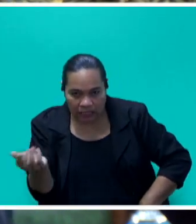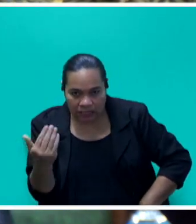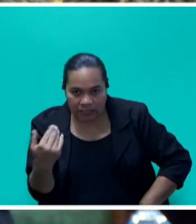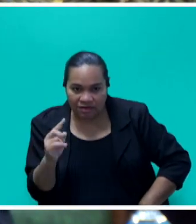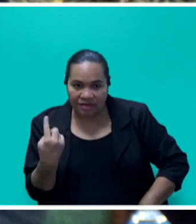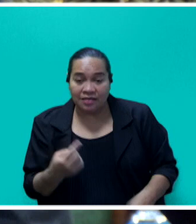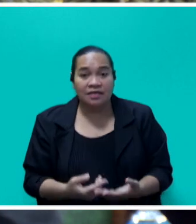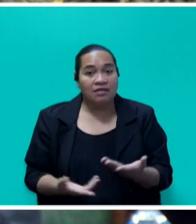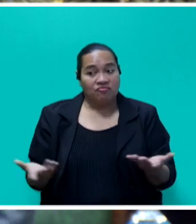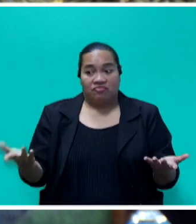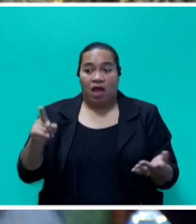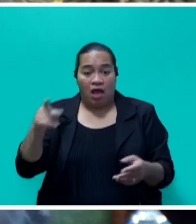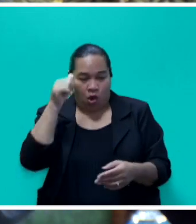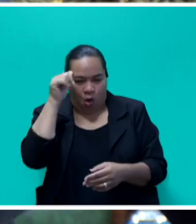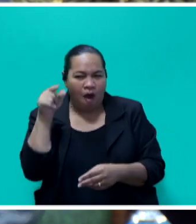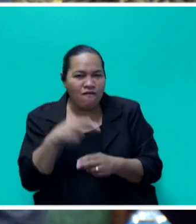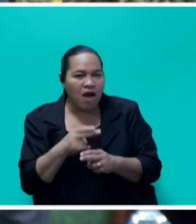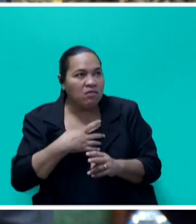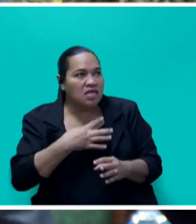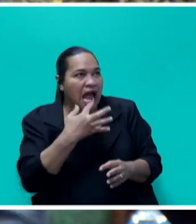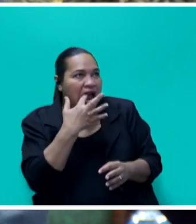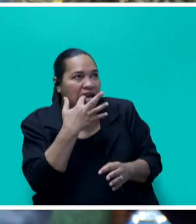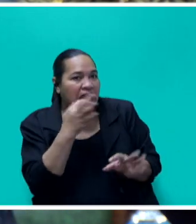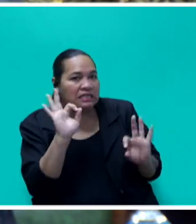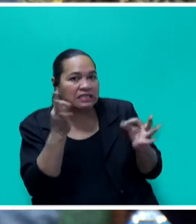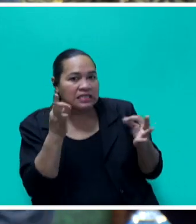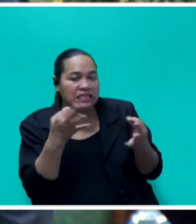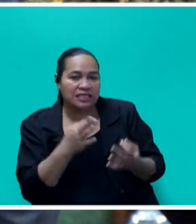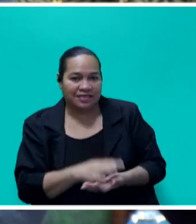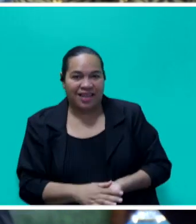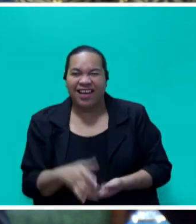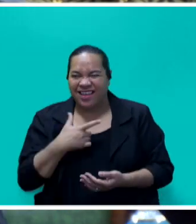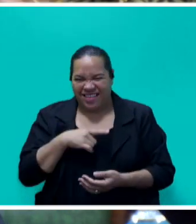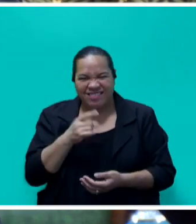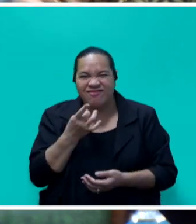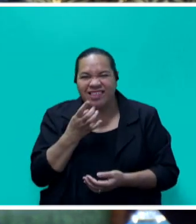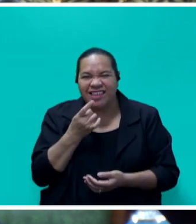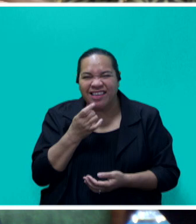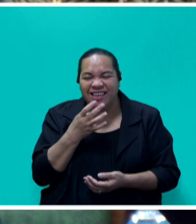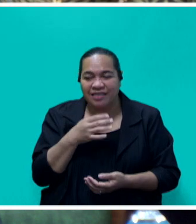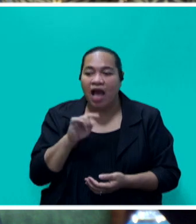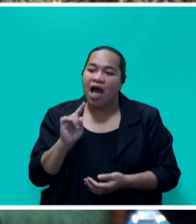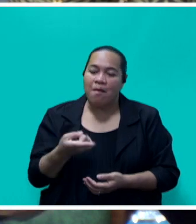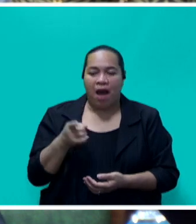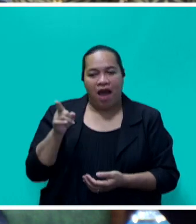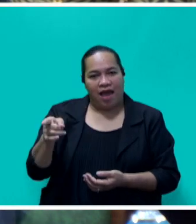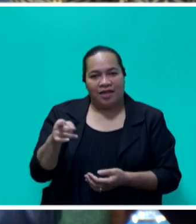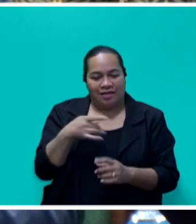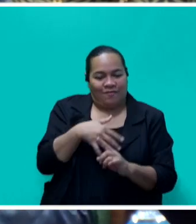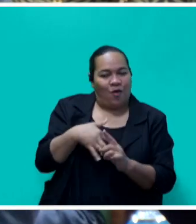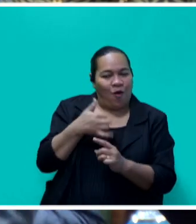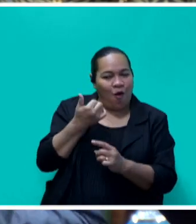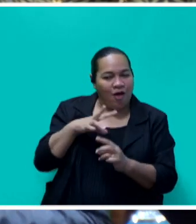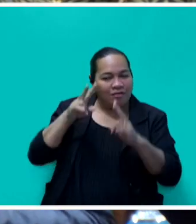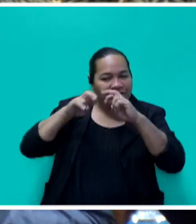And they know that these farmers don't have money. And therefore, They have already done their work. The